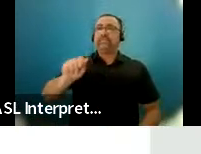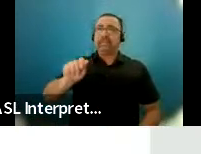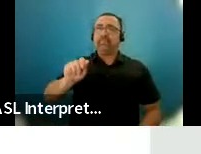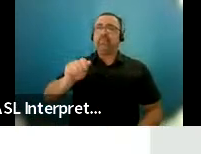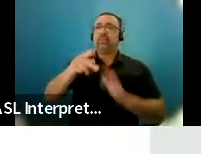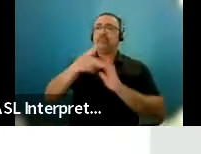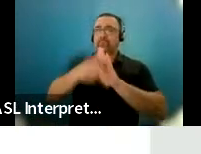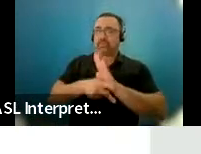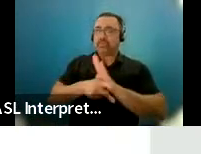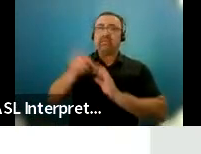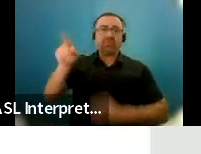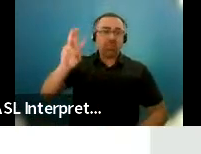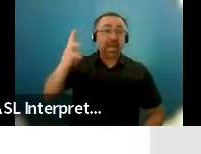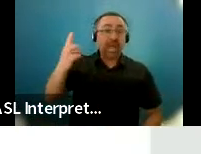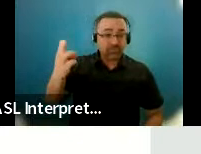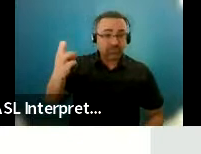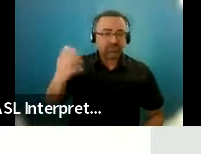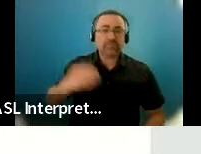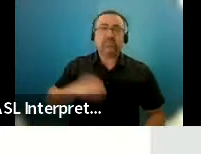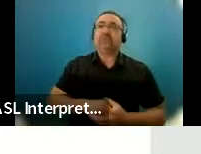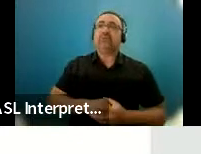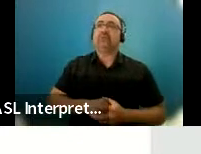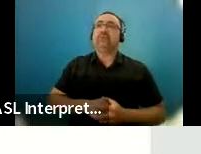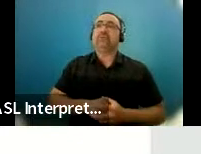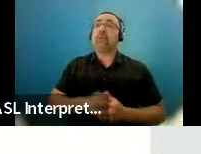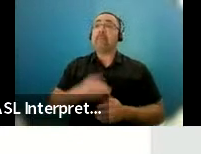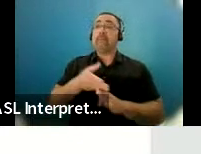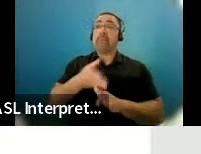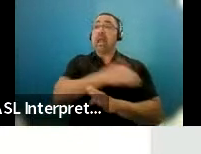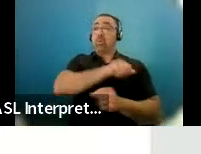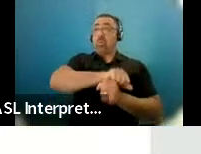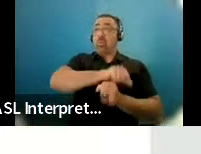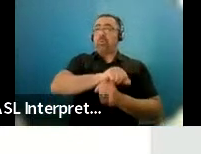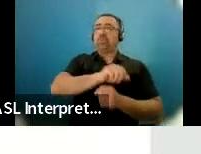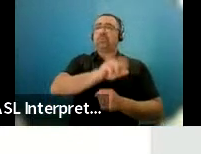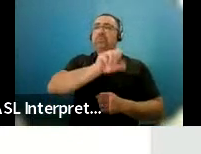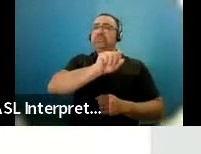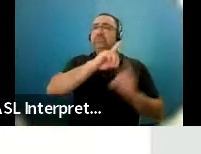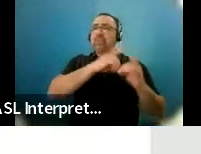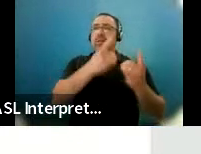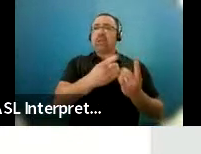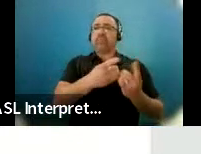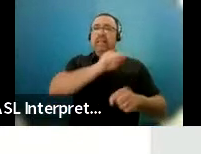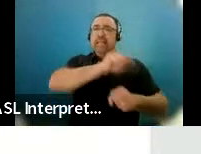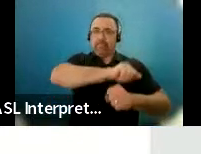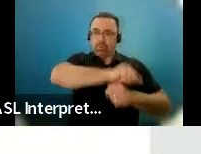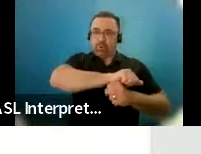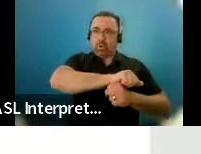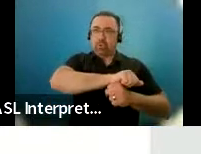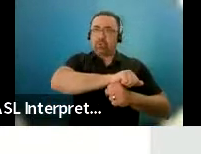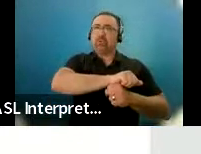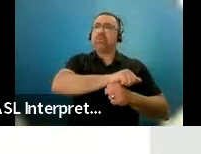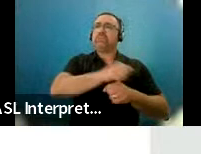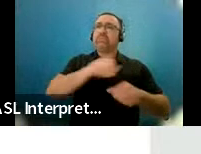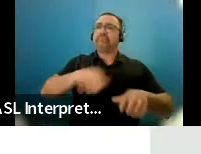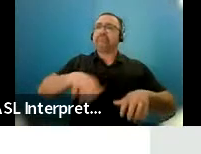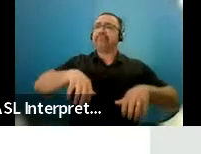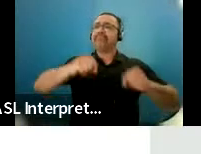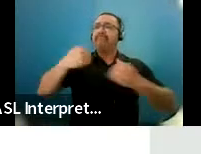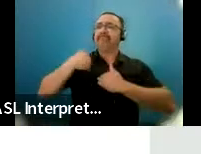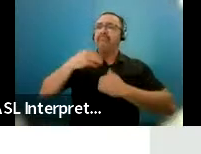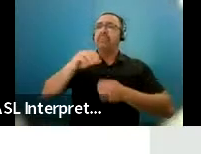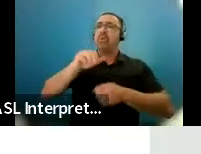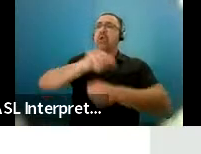of Disability Policy at the White House. And prior to that, she worked at the U.S. Department of Labor, where she led the